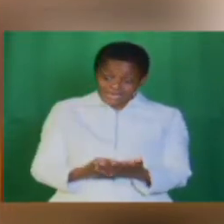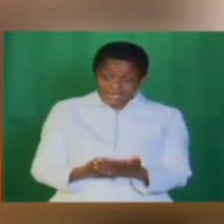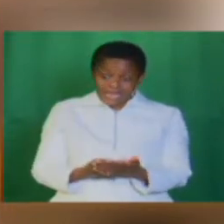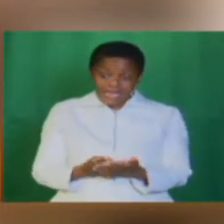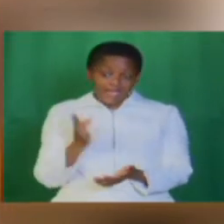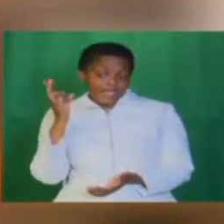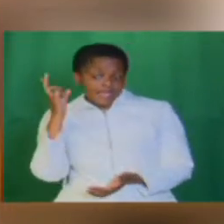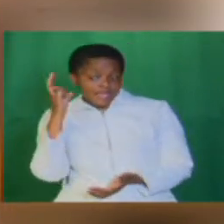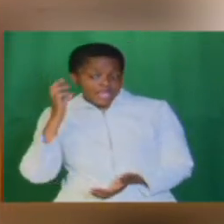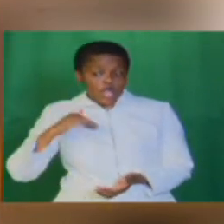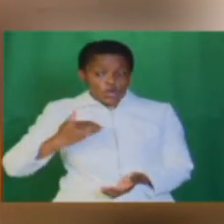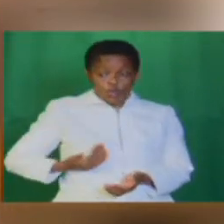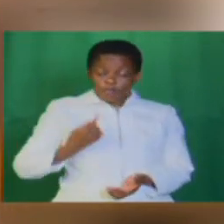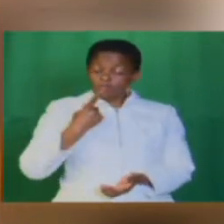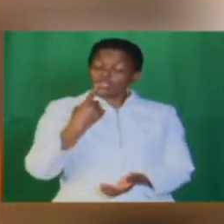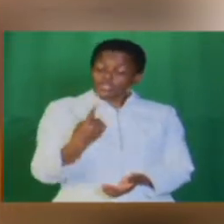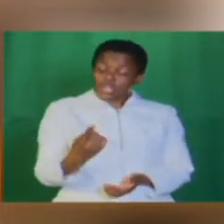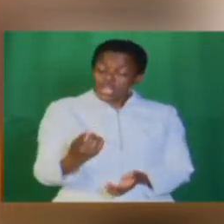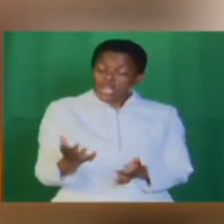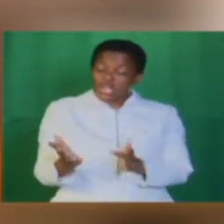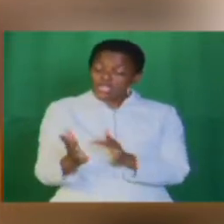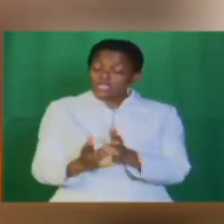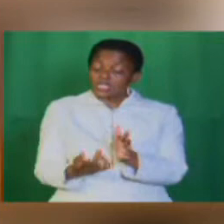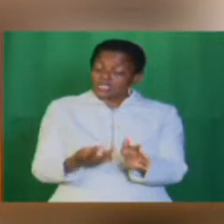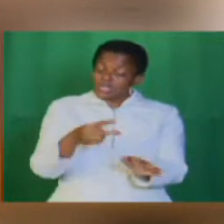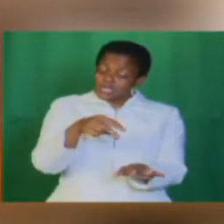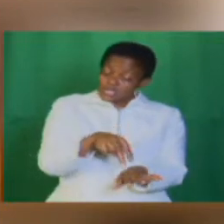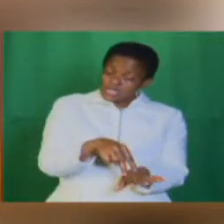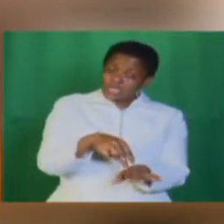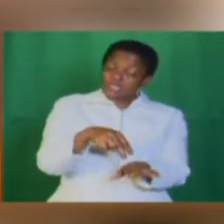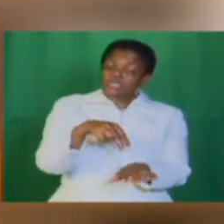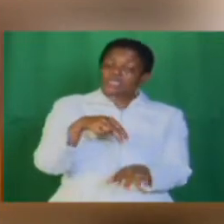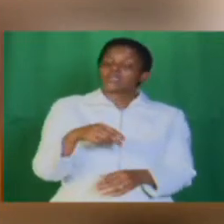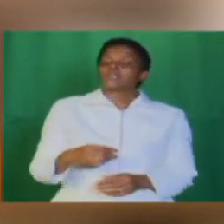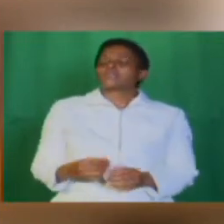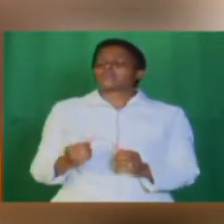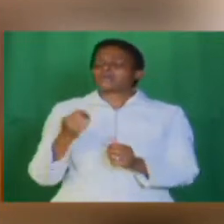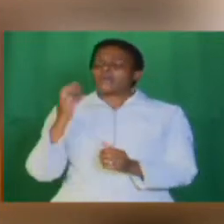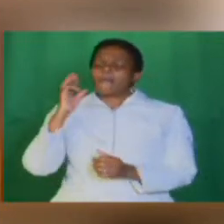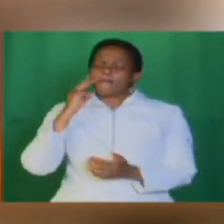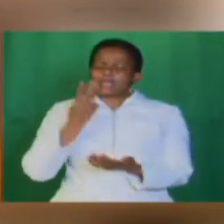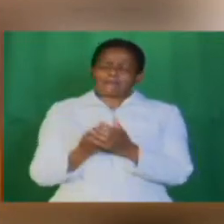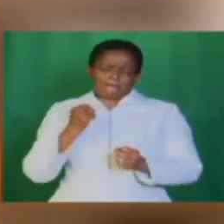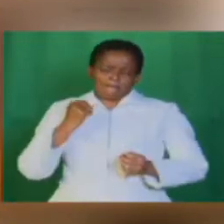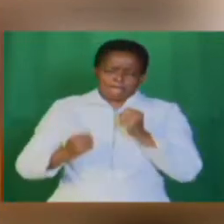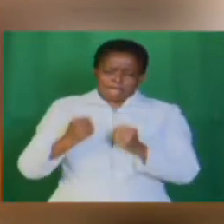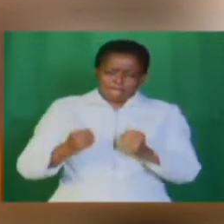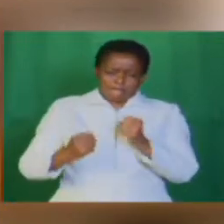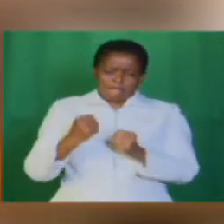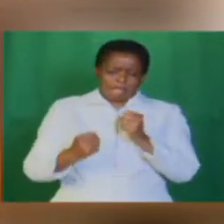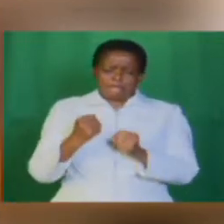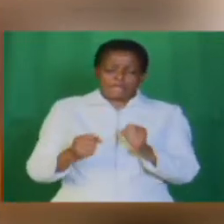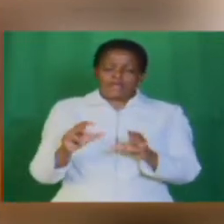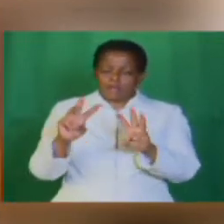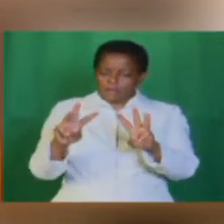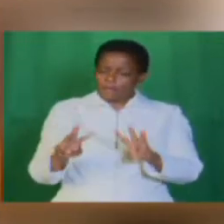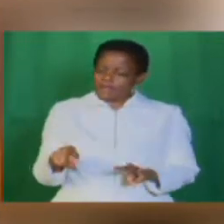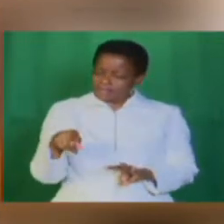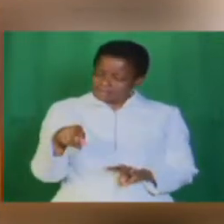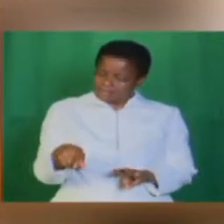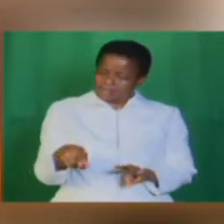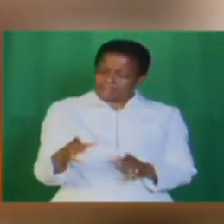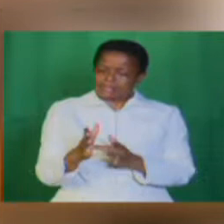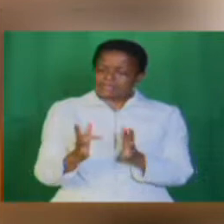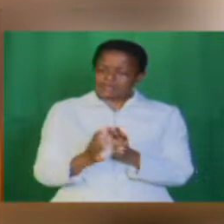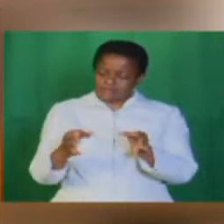where Jesus Christ was buried, and that is when he saw Jesus Christ himself. And we also said that while